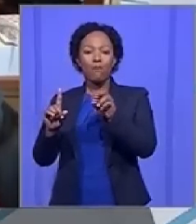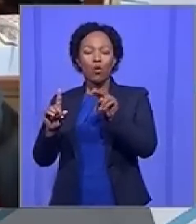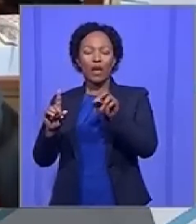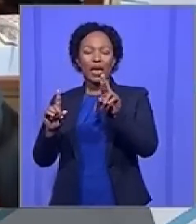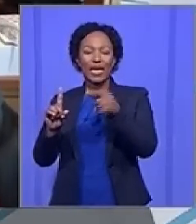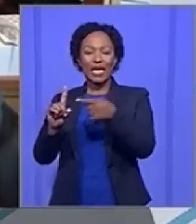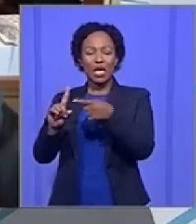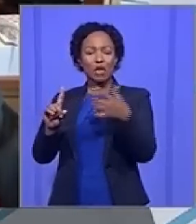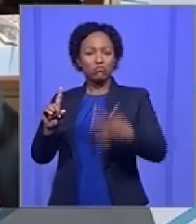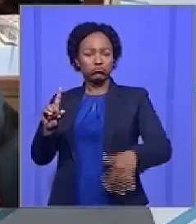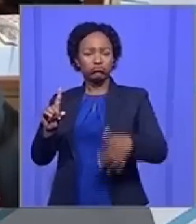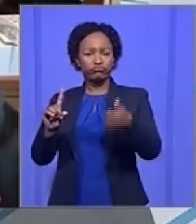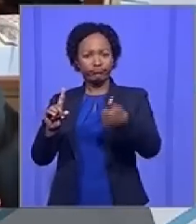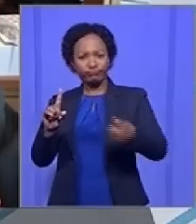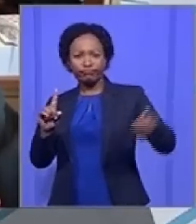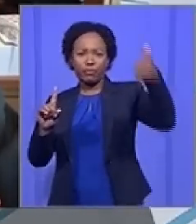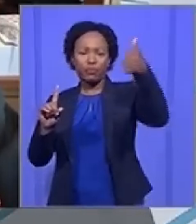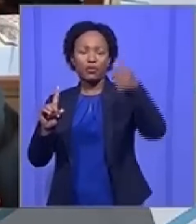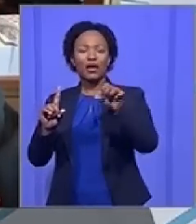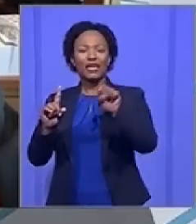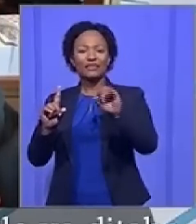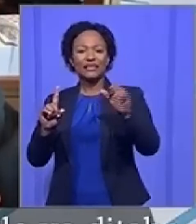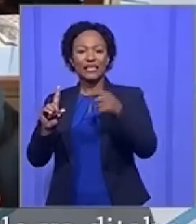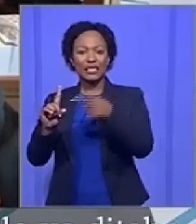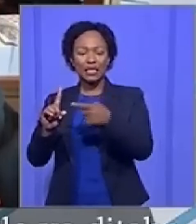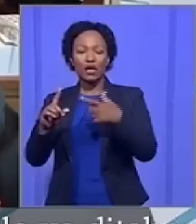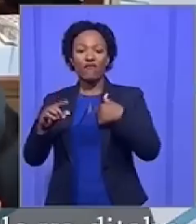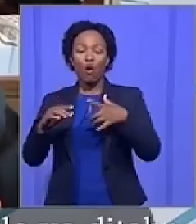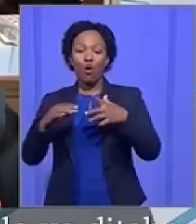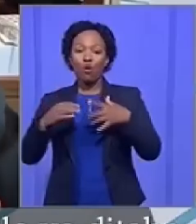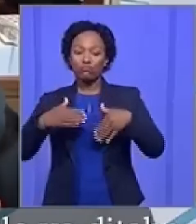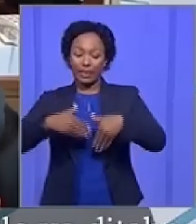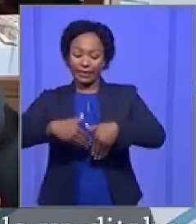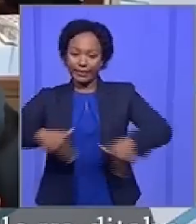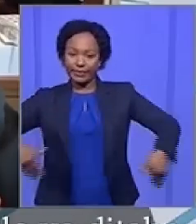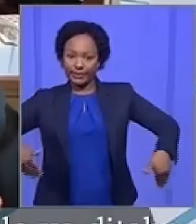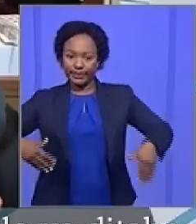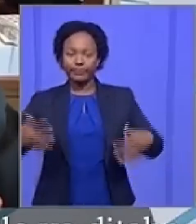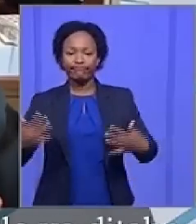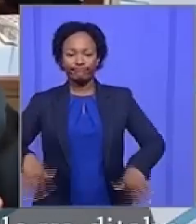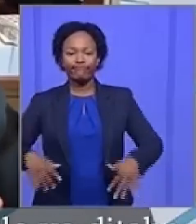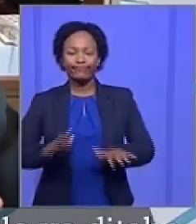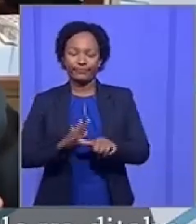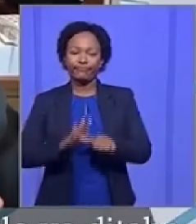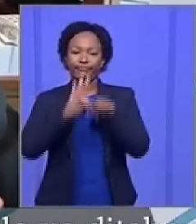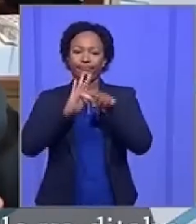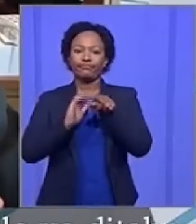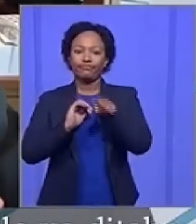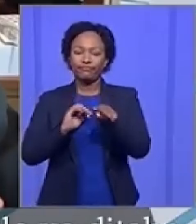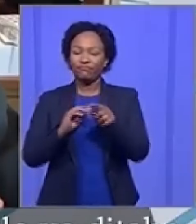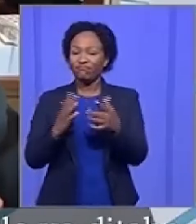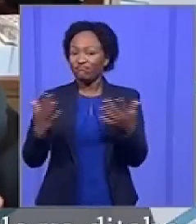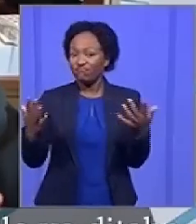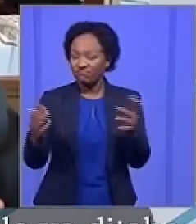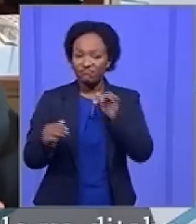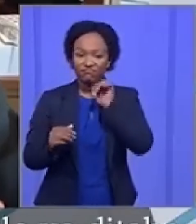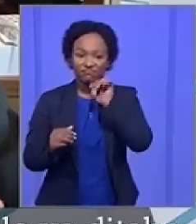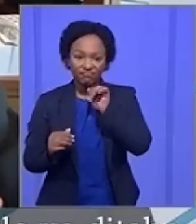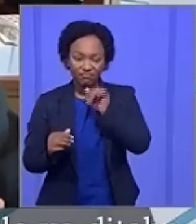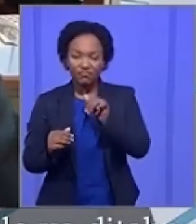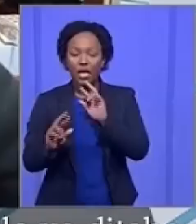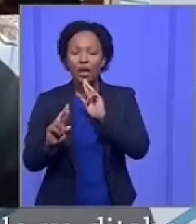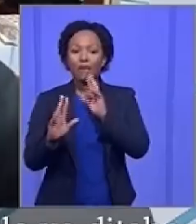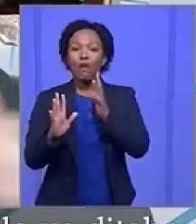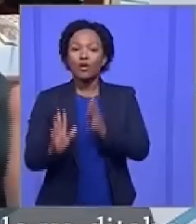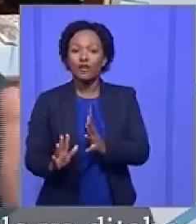So his independence as a journalist is of critical importance. And whether or not he's actually a reporter